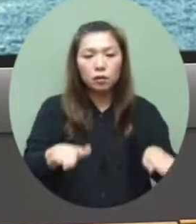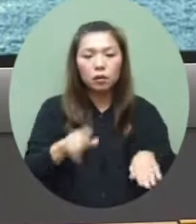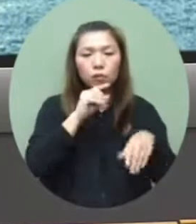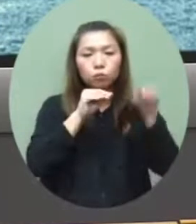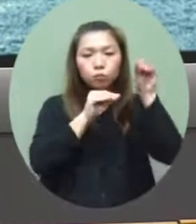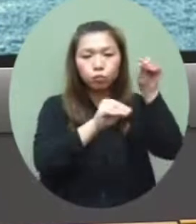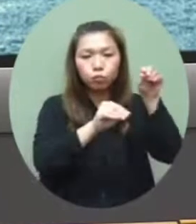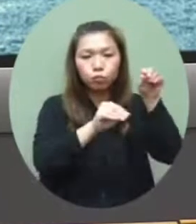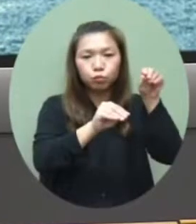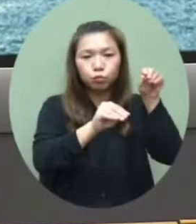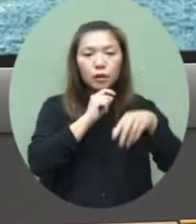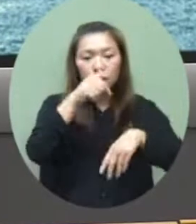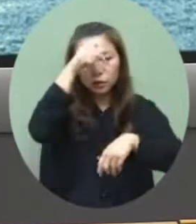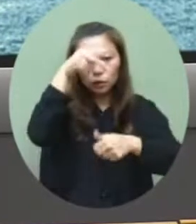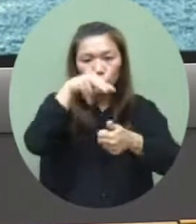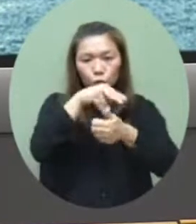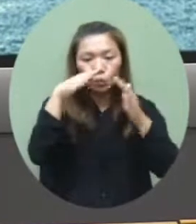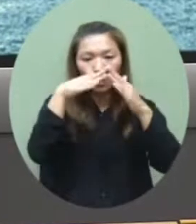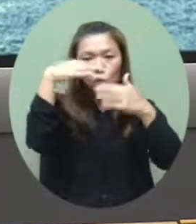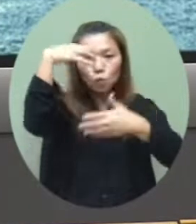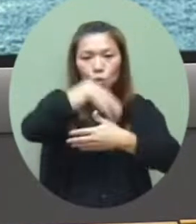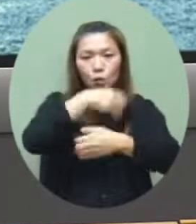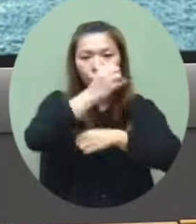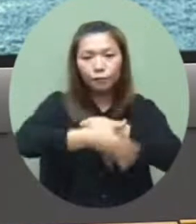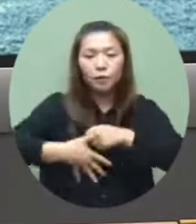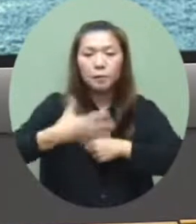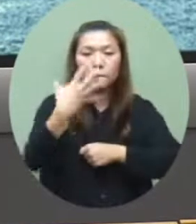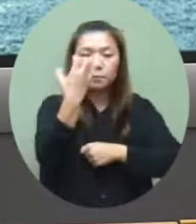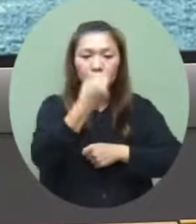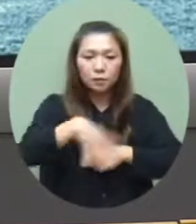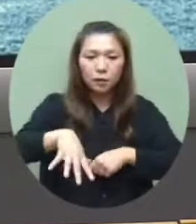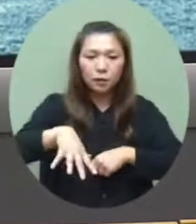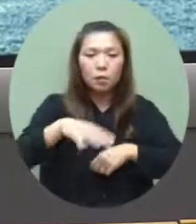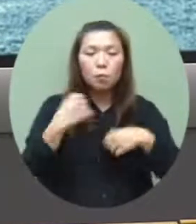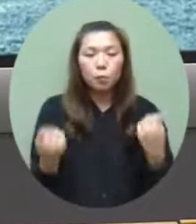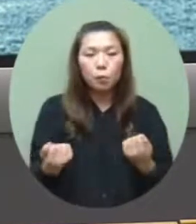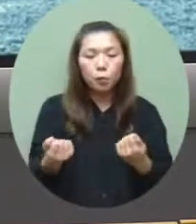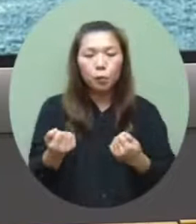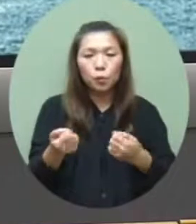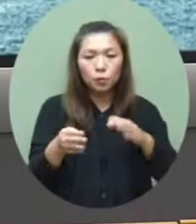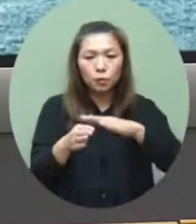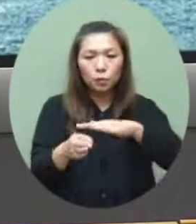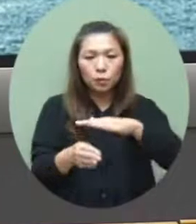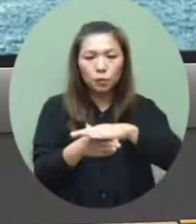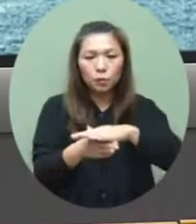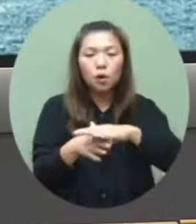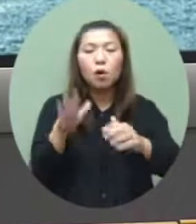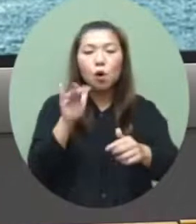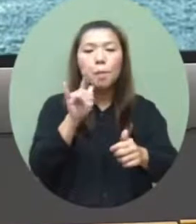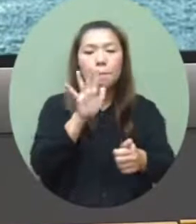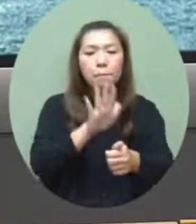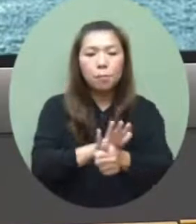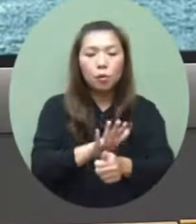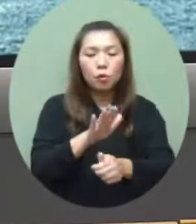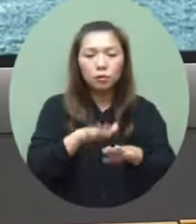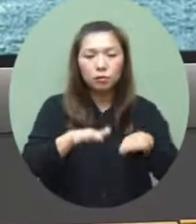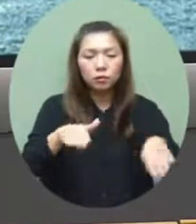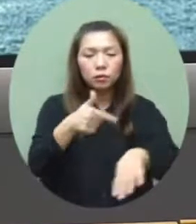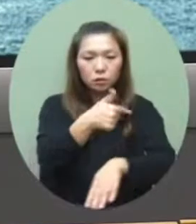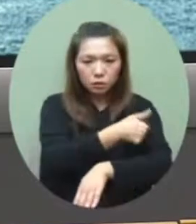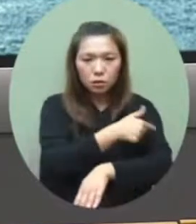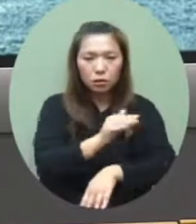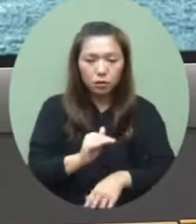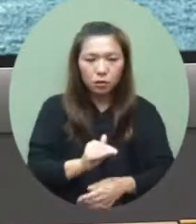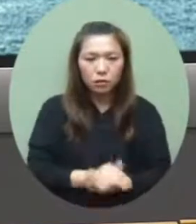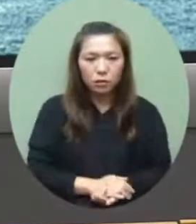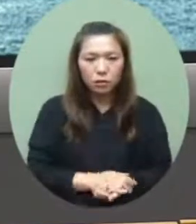6 months, and parents can start to make bookings tomorrow. And we have about 50 GOPCs